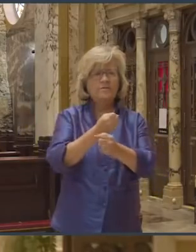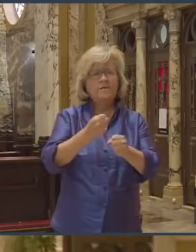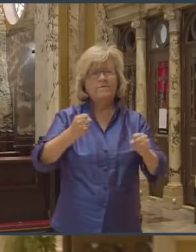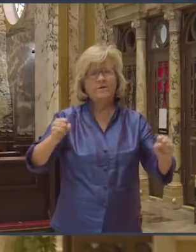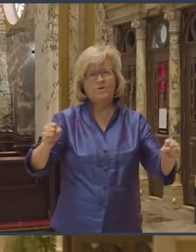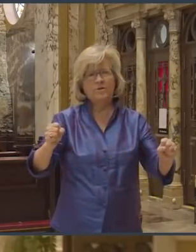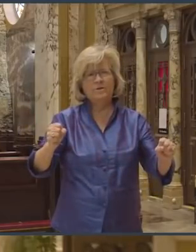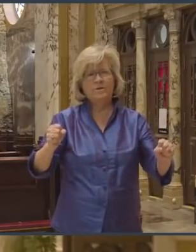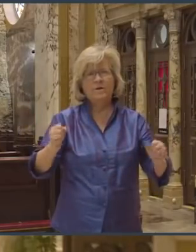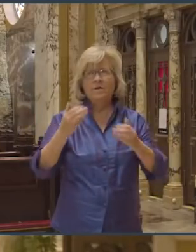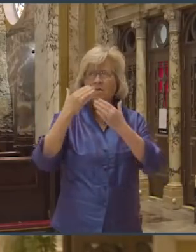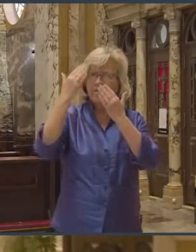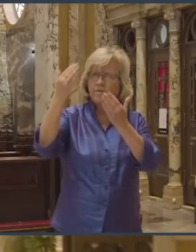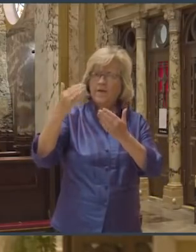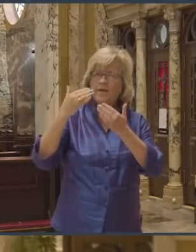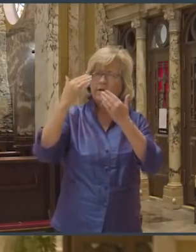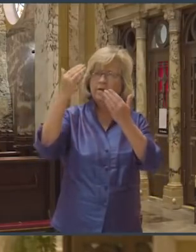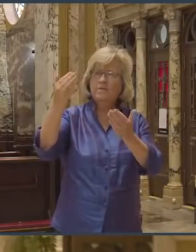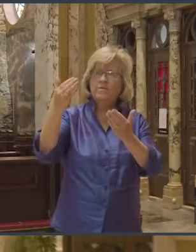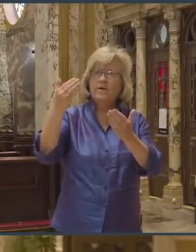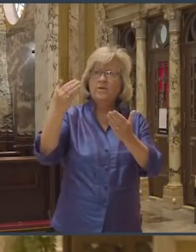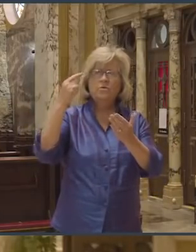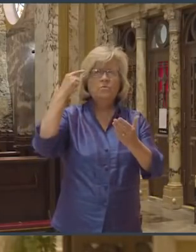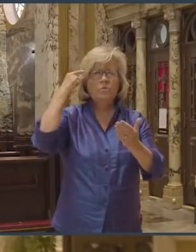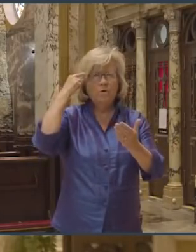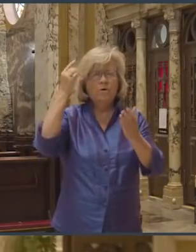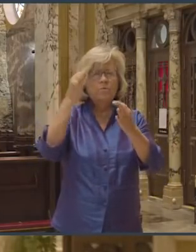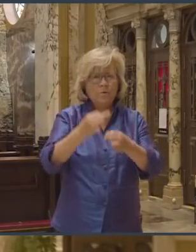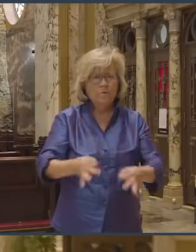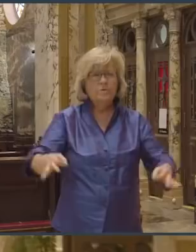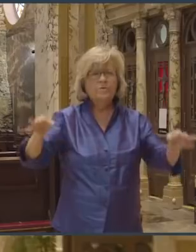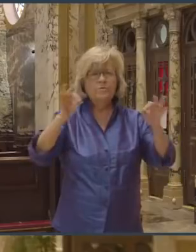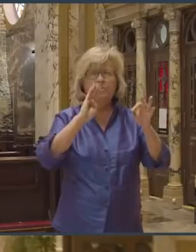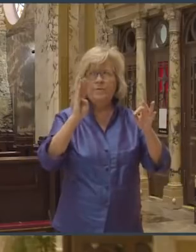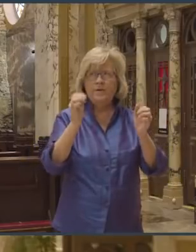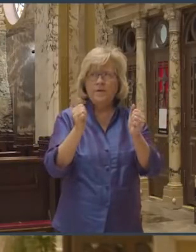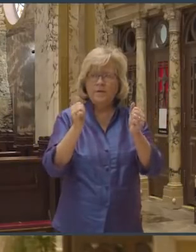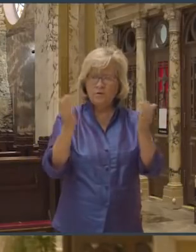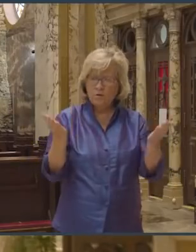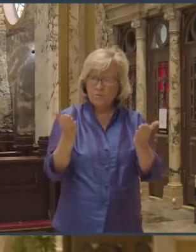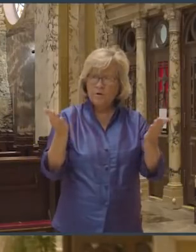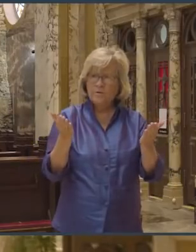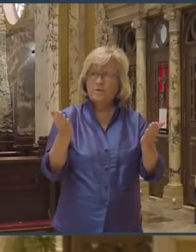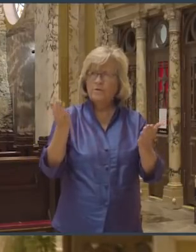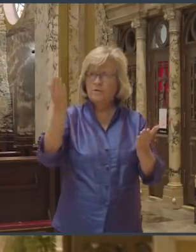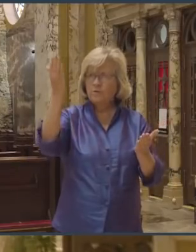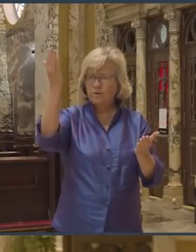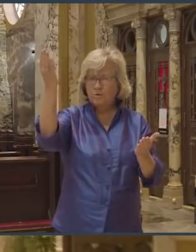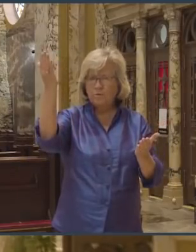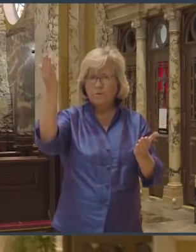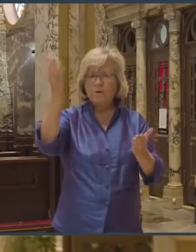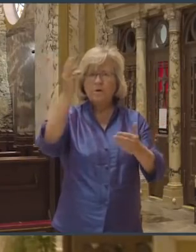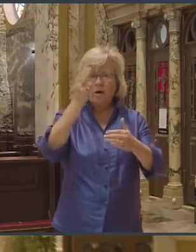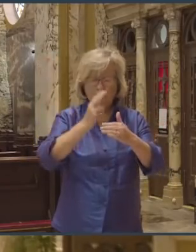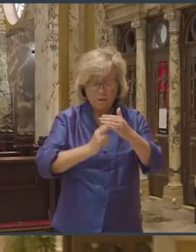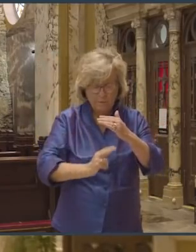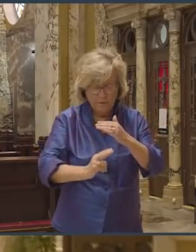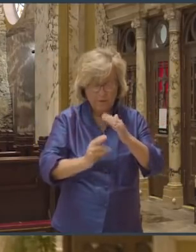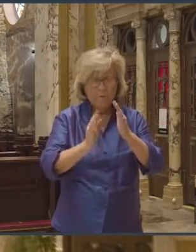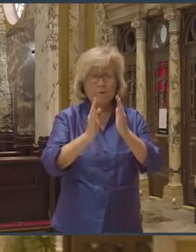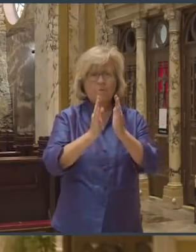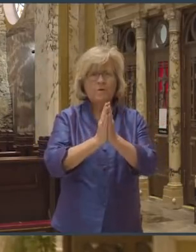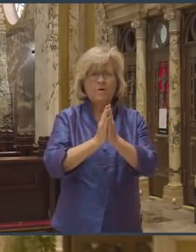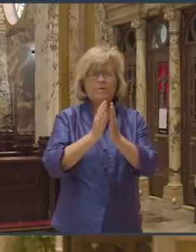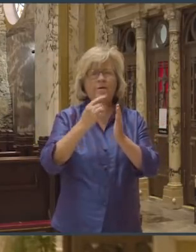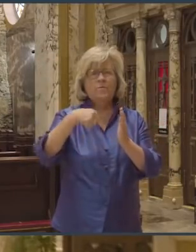salvation, giving thanks that you have held us worthy to be in your presence and minister to you. Humbly we pray that,